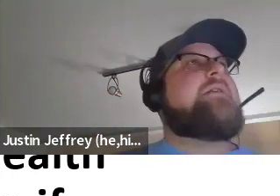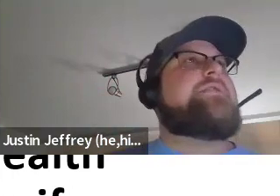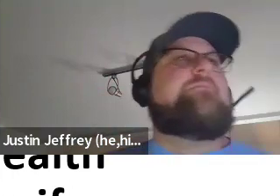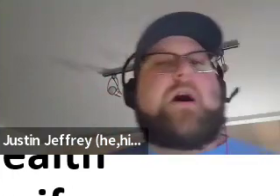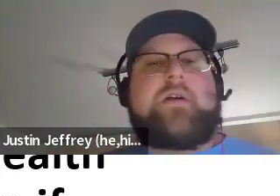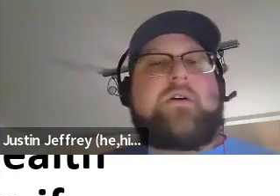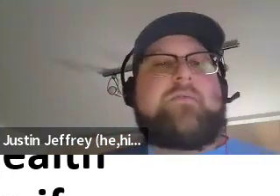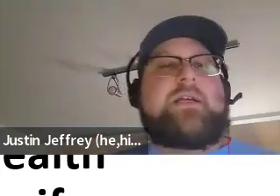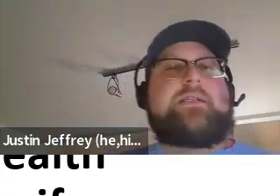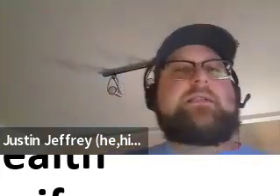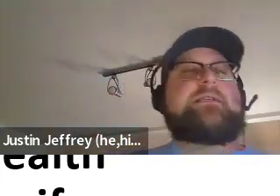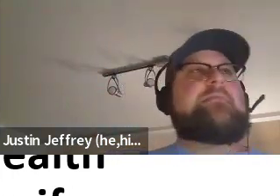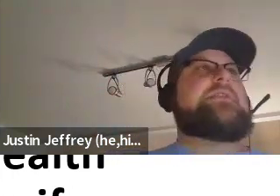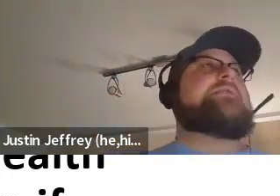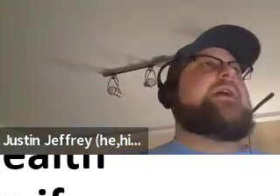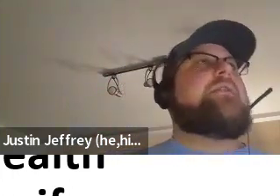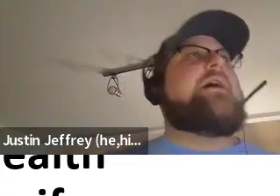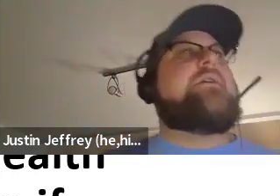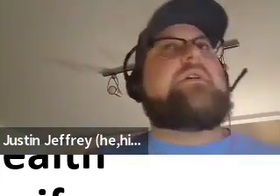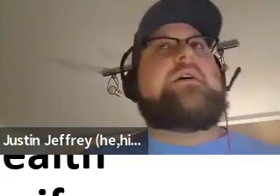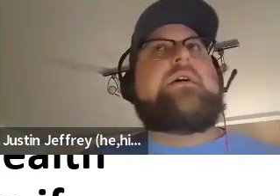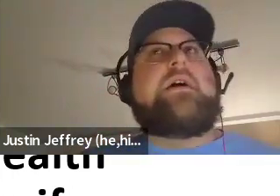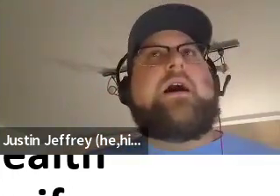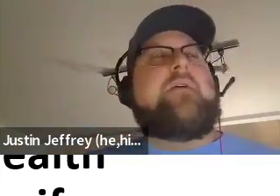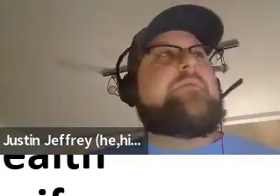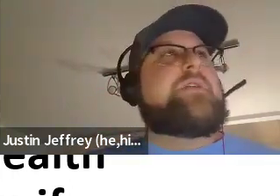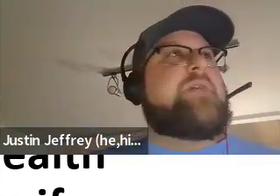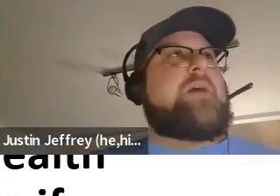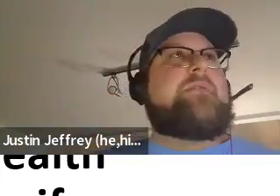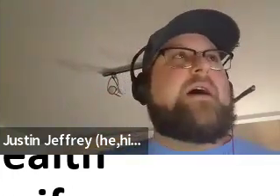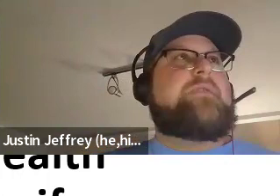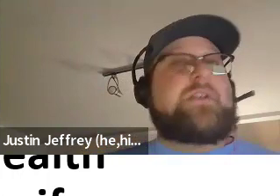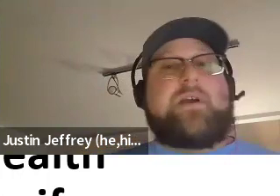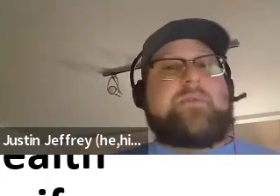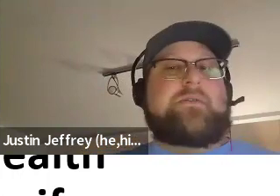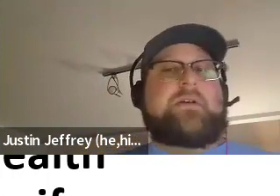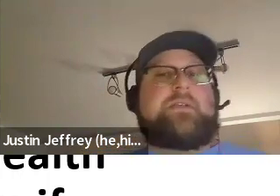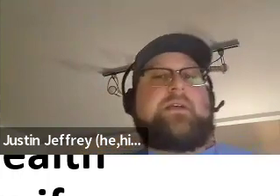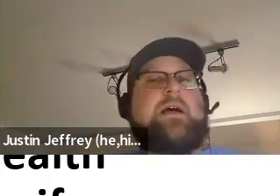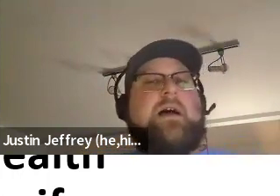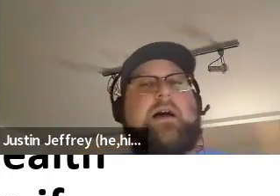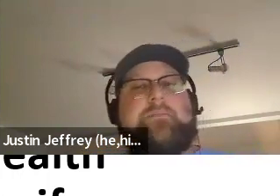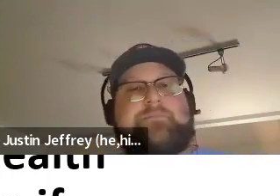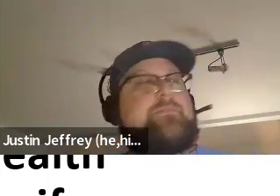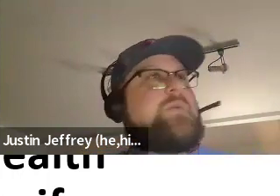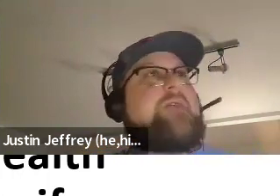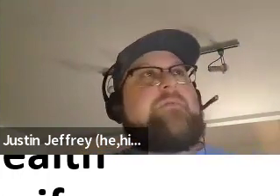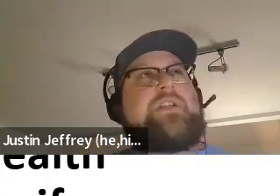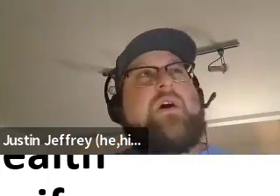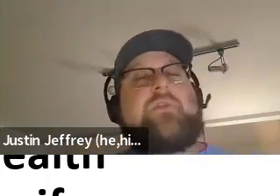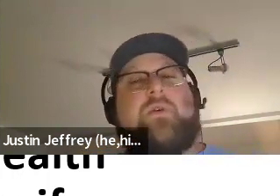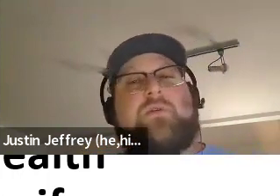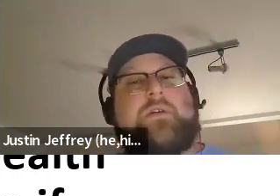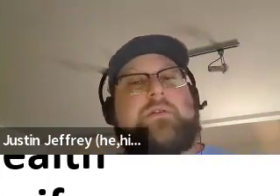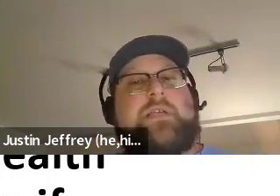you have mild to moderate COVID-19 symptoms, this telehealth from the Department of Health is a great resource. You have to